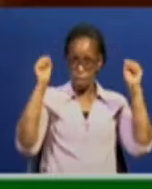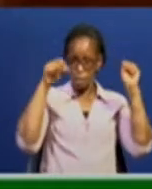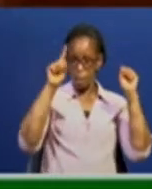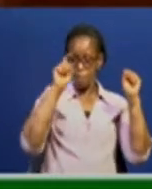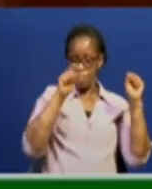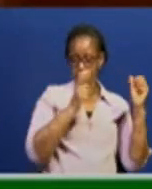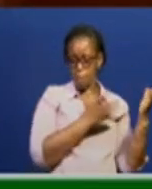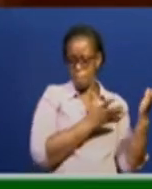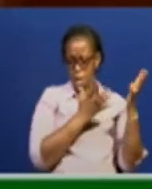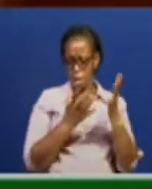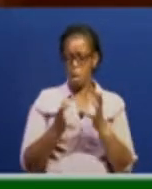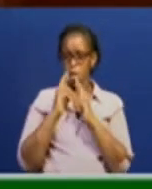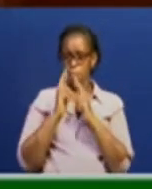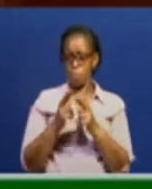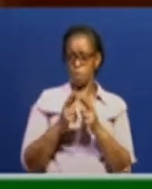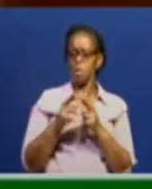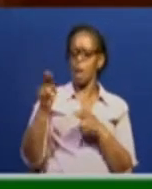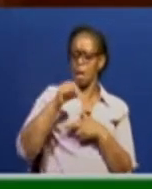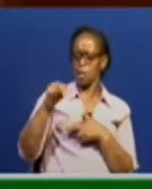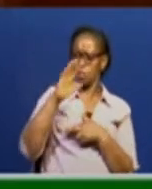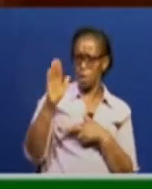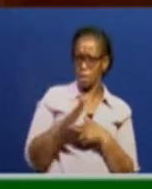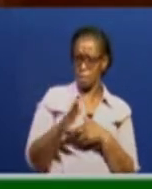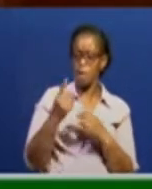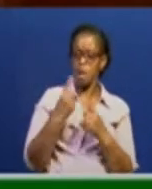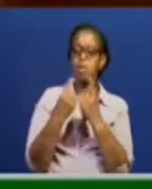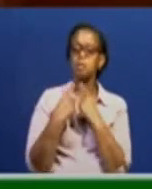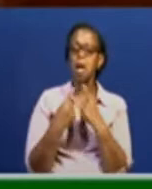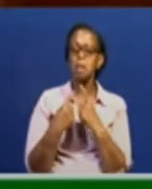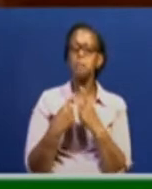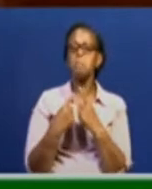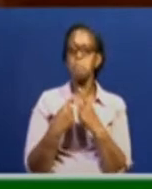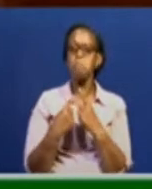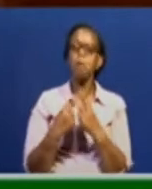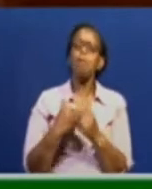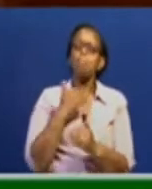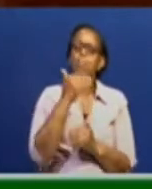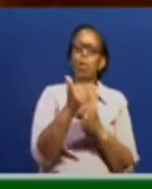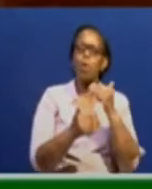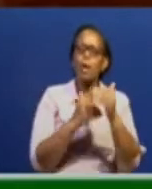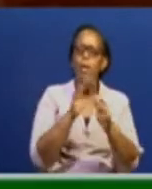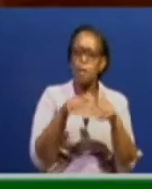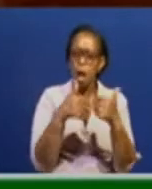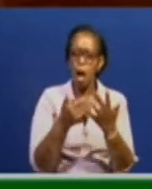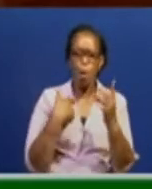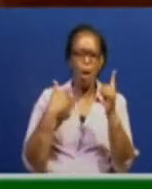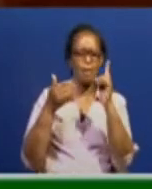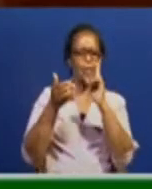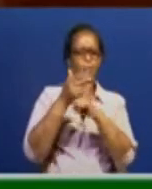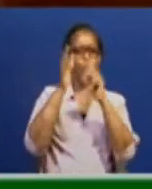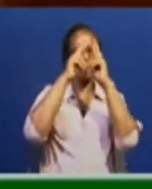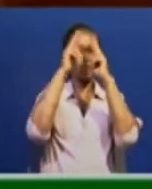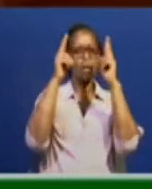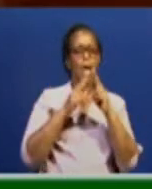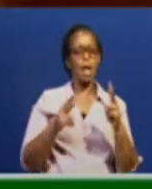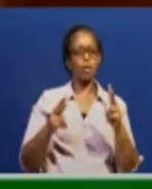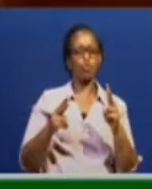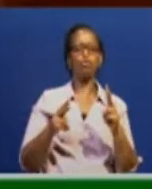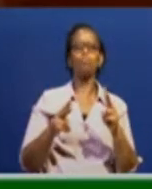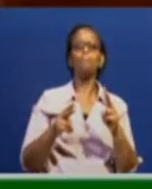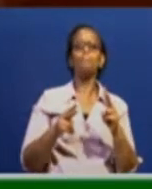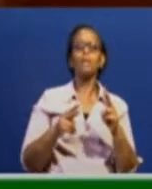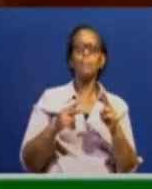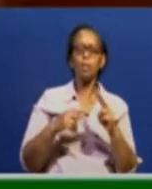for debate to the National Assembly on the progress made in fulfilling the international obligations of the